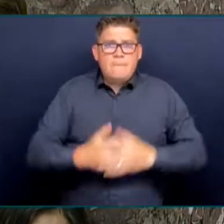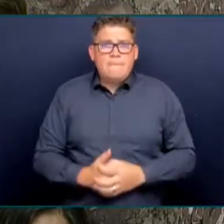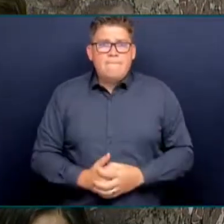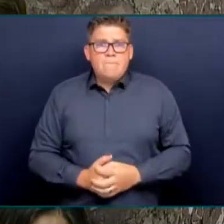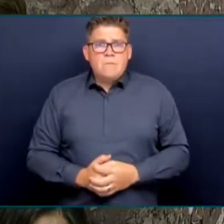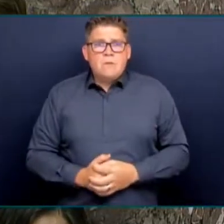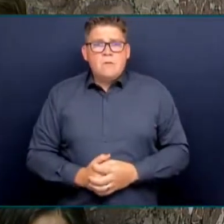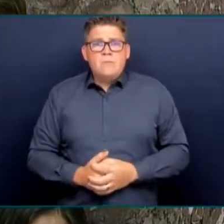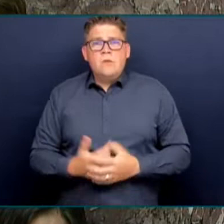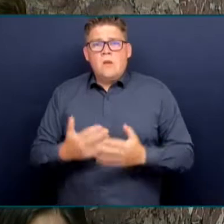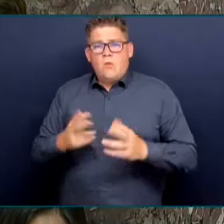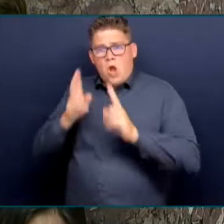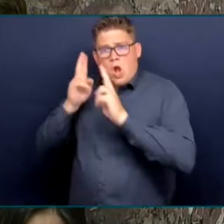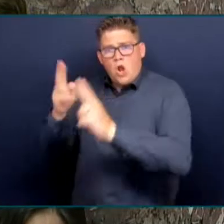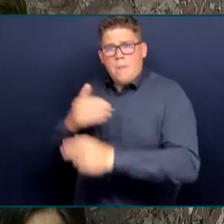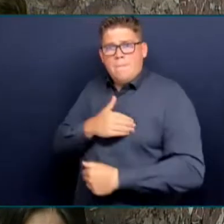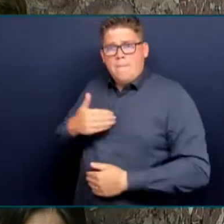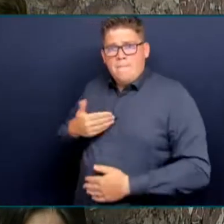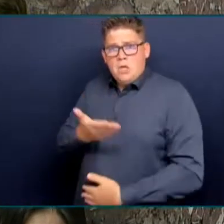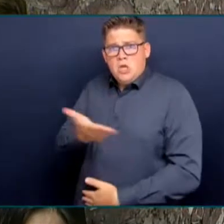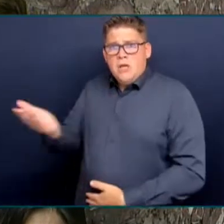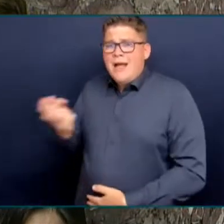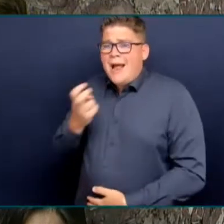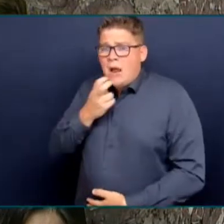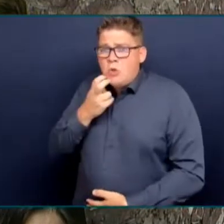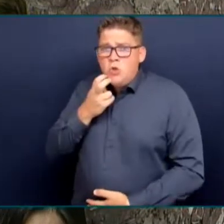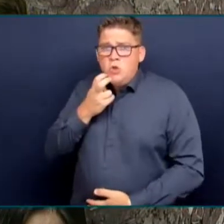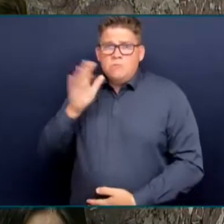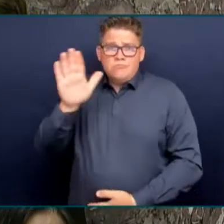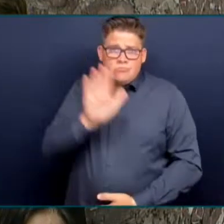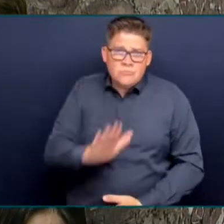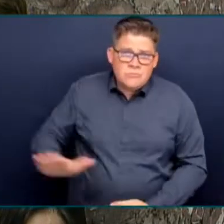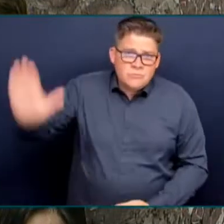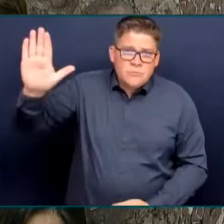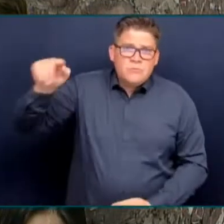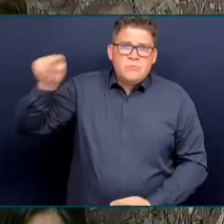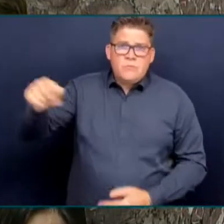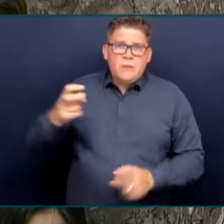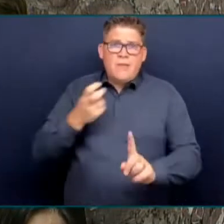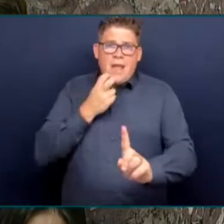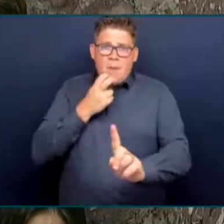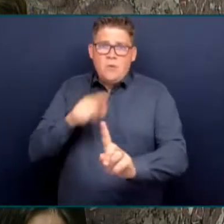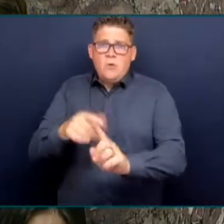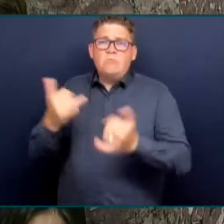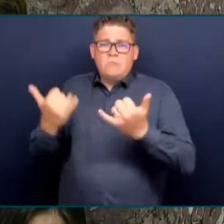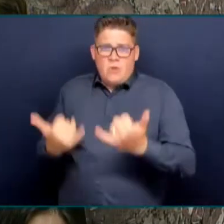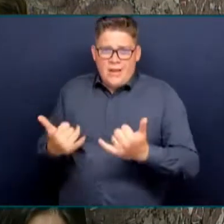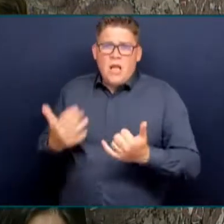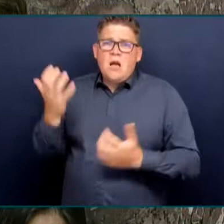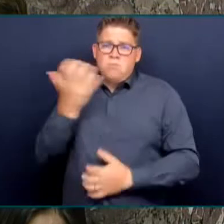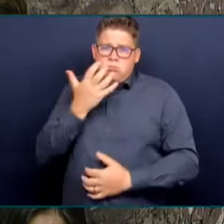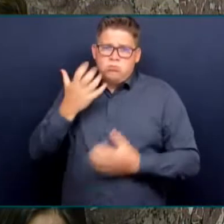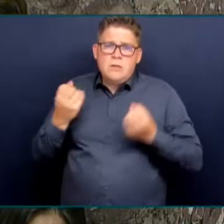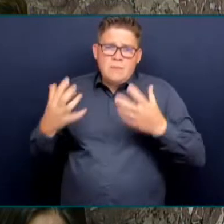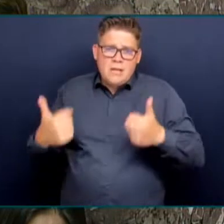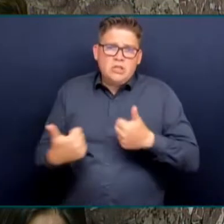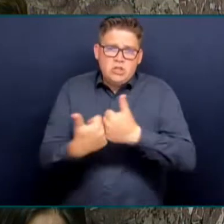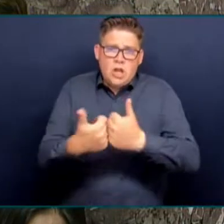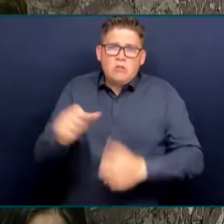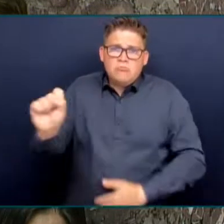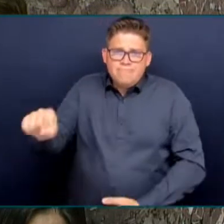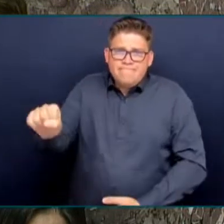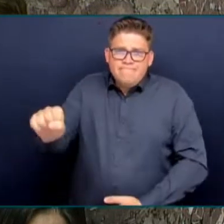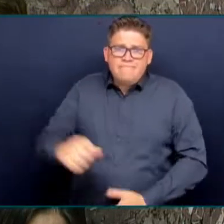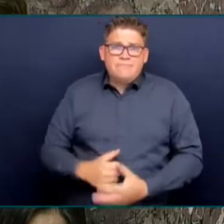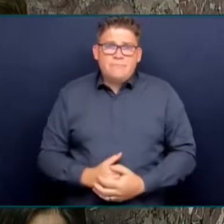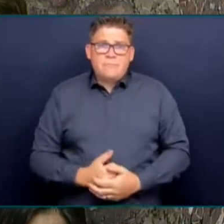Kamloops especially, where they've seen more challenges than anyone else, because of all of the events that occurred, Honourable Speaker, when they see